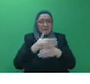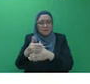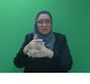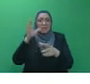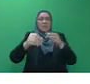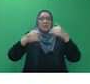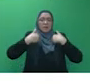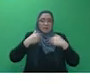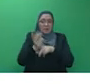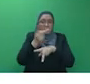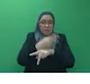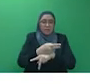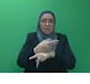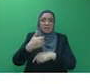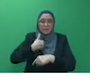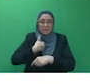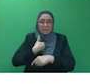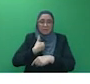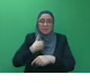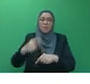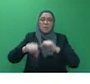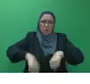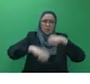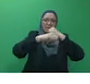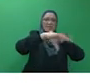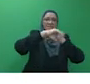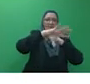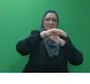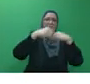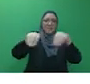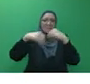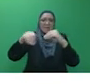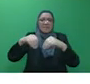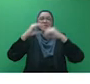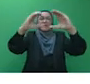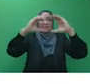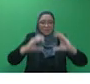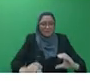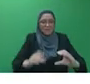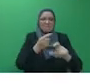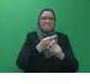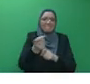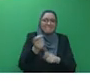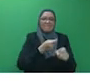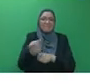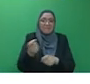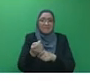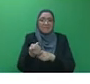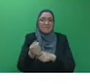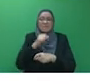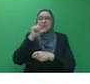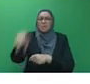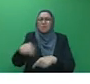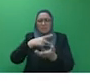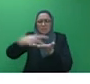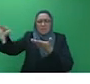if you have a product maybe you can you can sell that product or promote the product via a funny video you don't have to pay the platform you have to pay youtube or